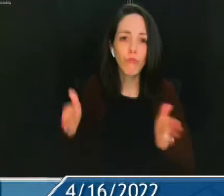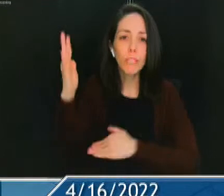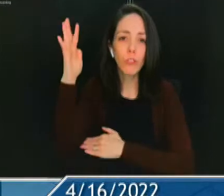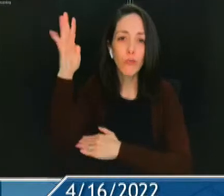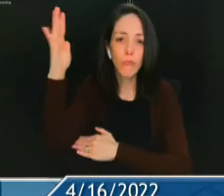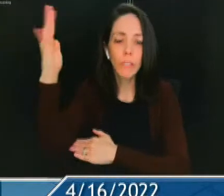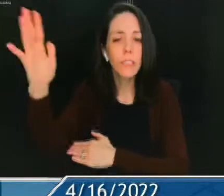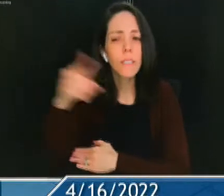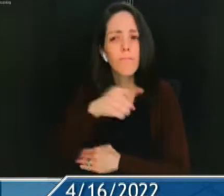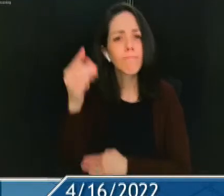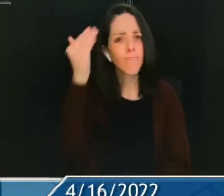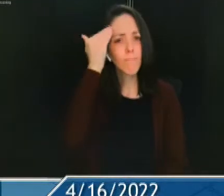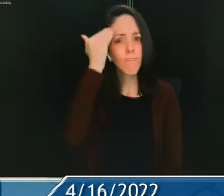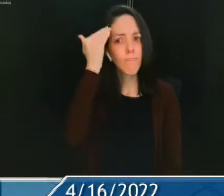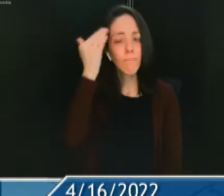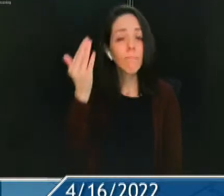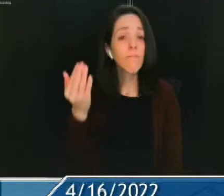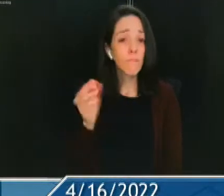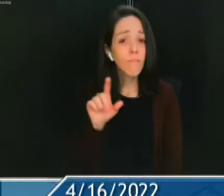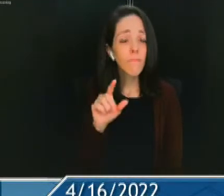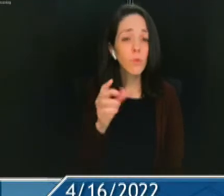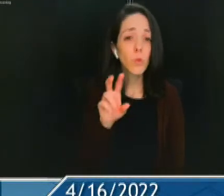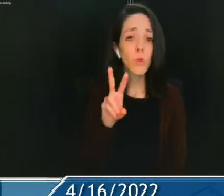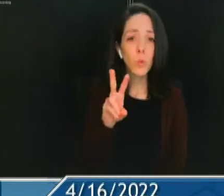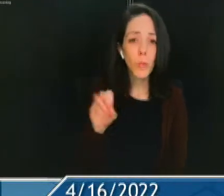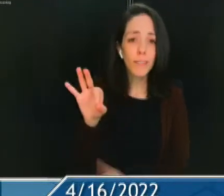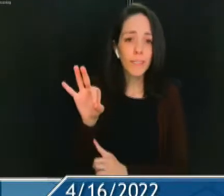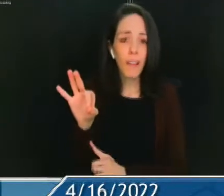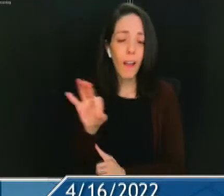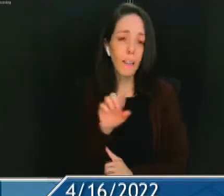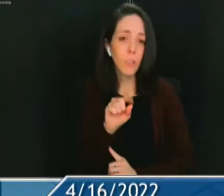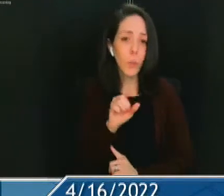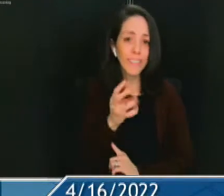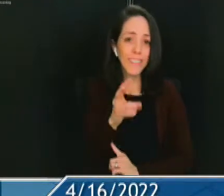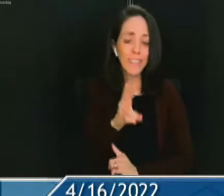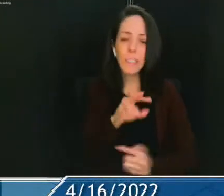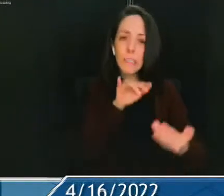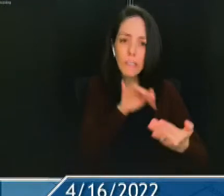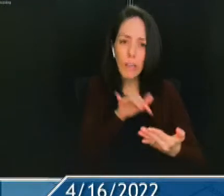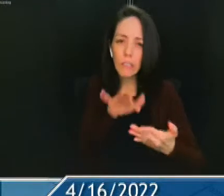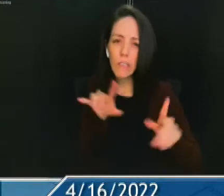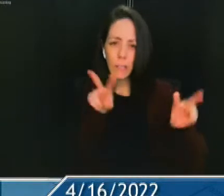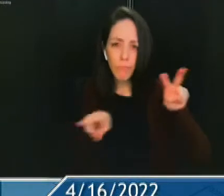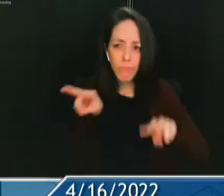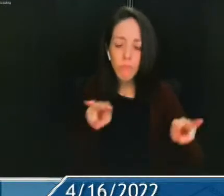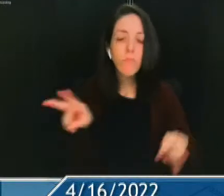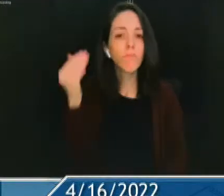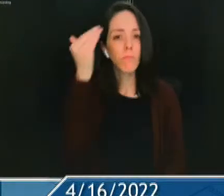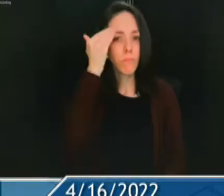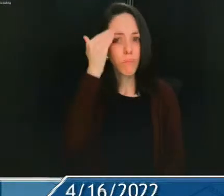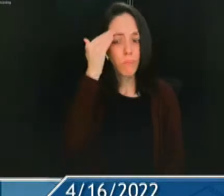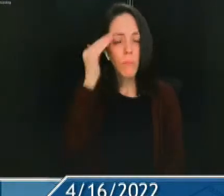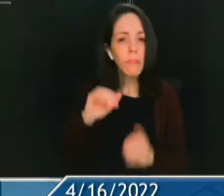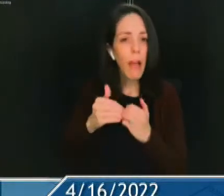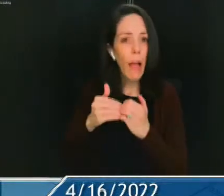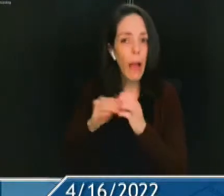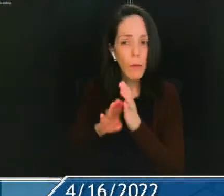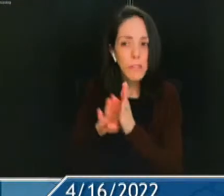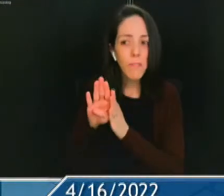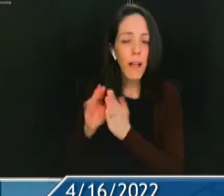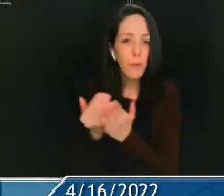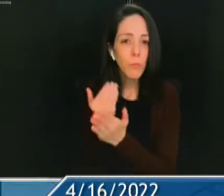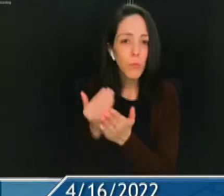in 2009 and 2017 that both concluded that the only way to equitably grow the canopy is to have the city pay for street